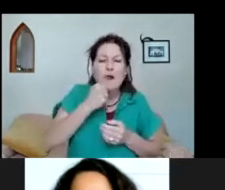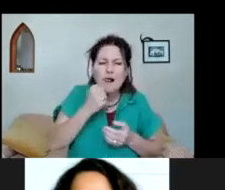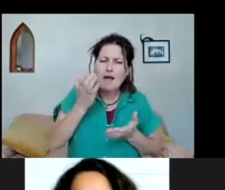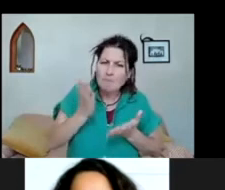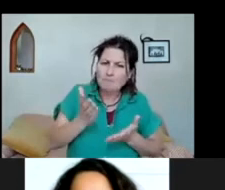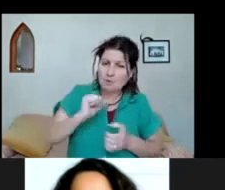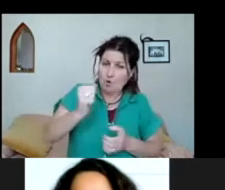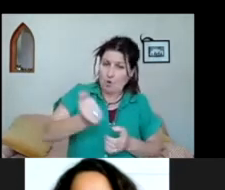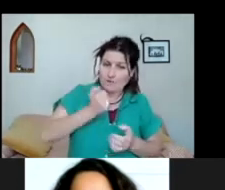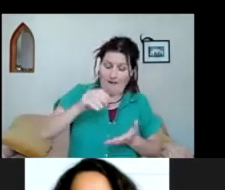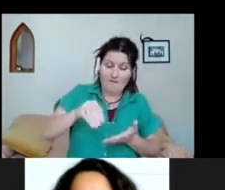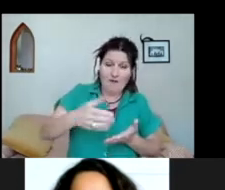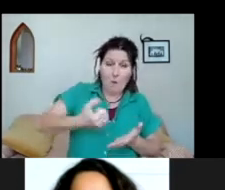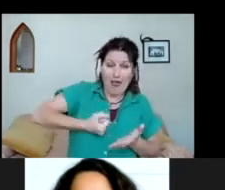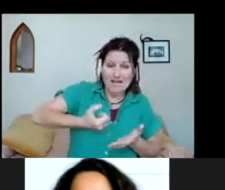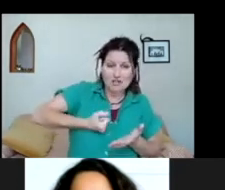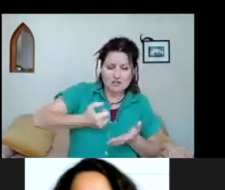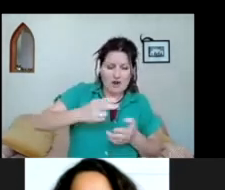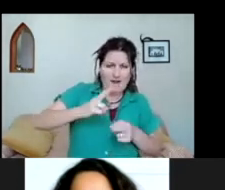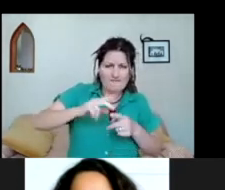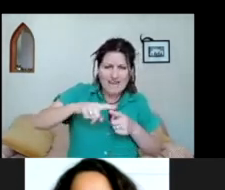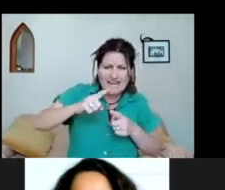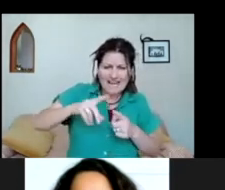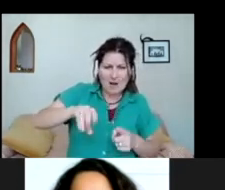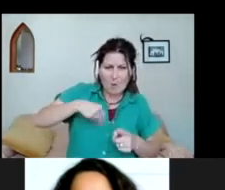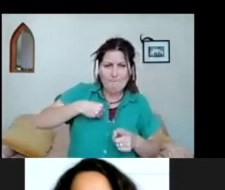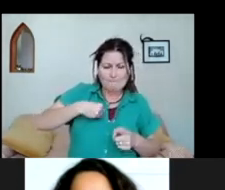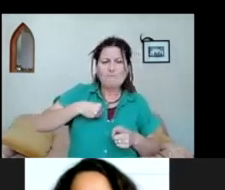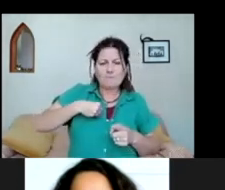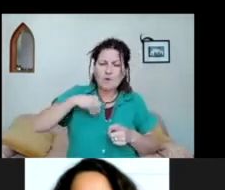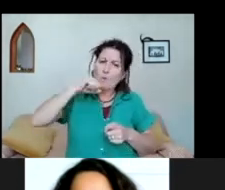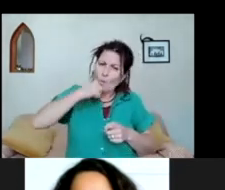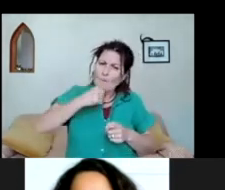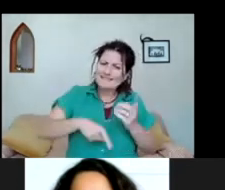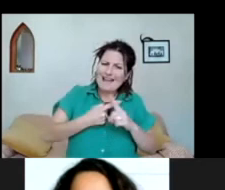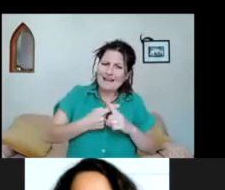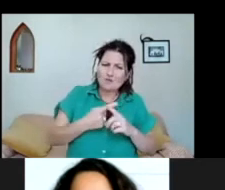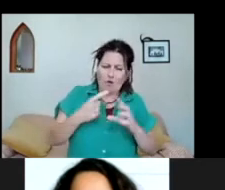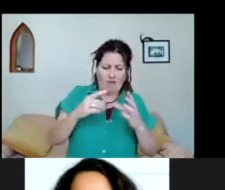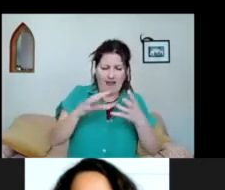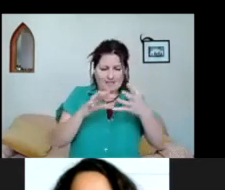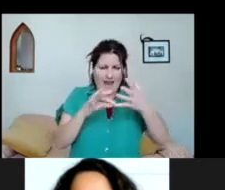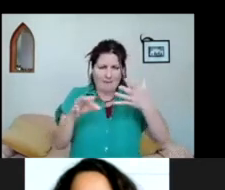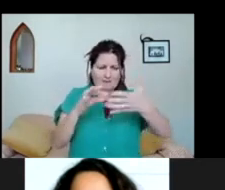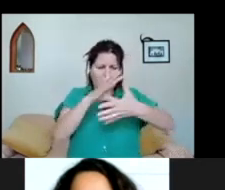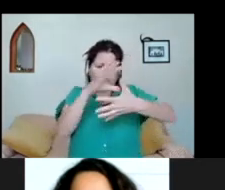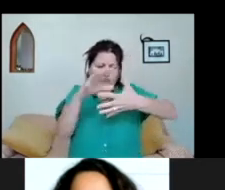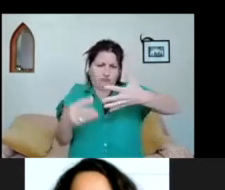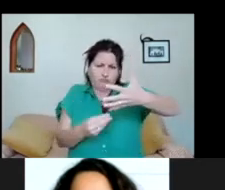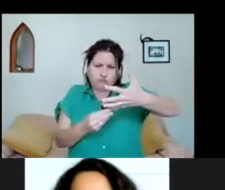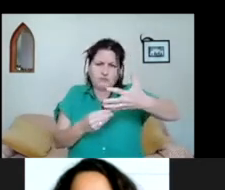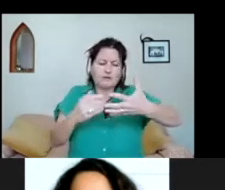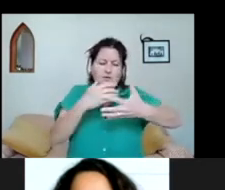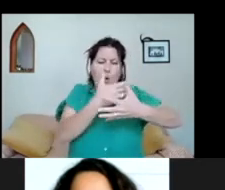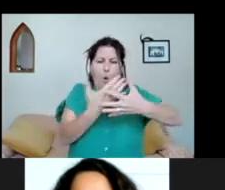yourself to sort of like write an invoice to yourself and that the amount of your fee will be taxed, but you